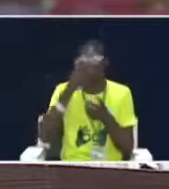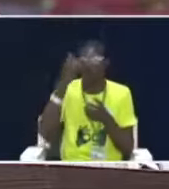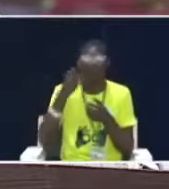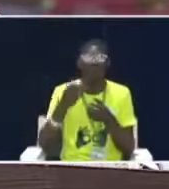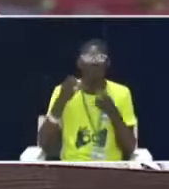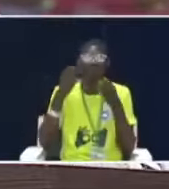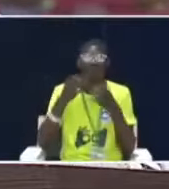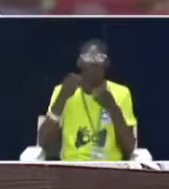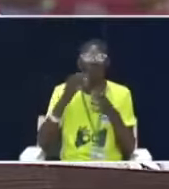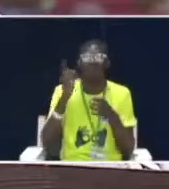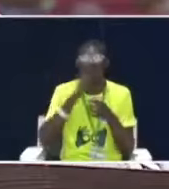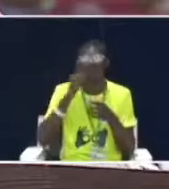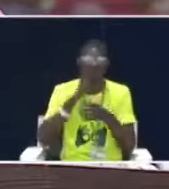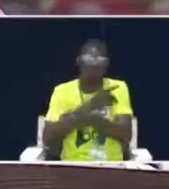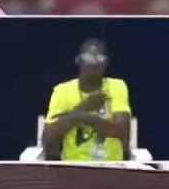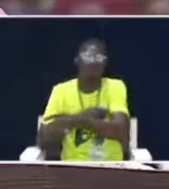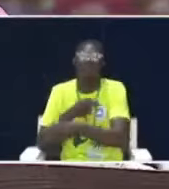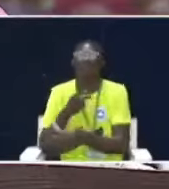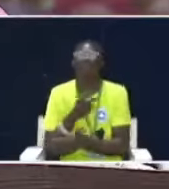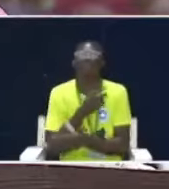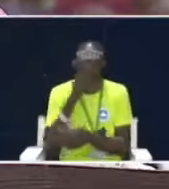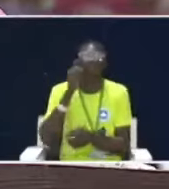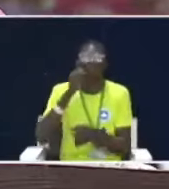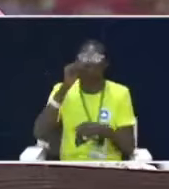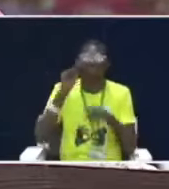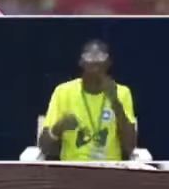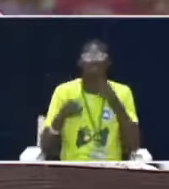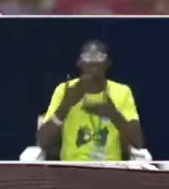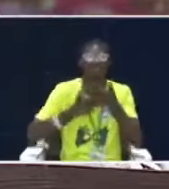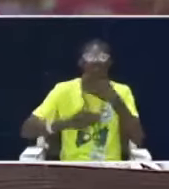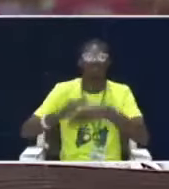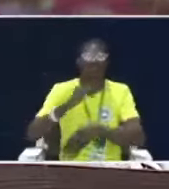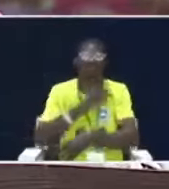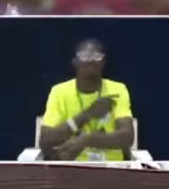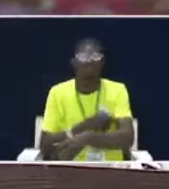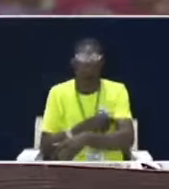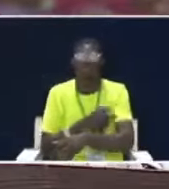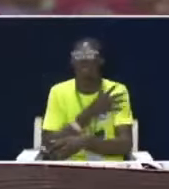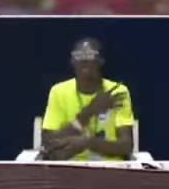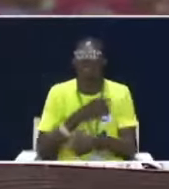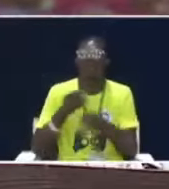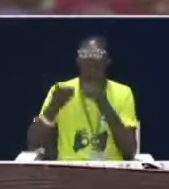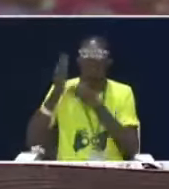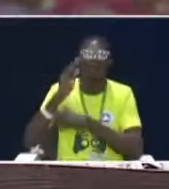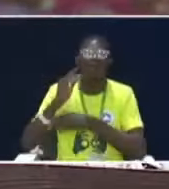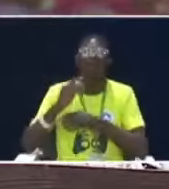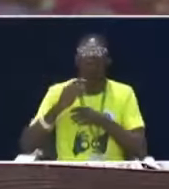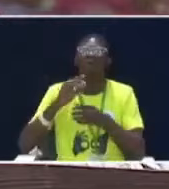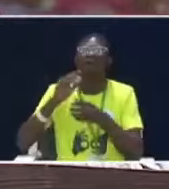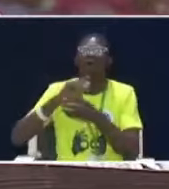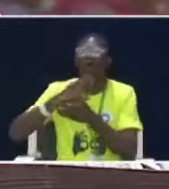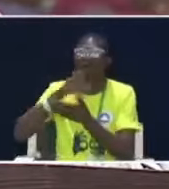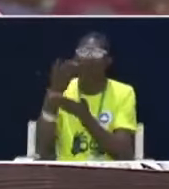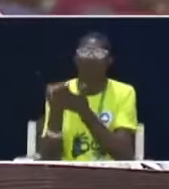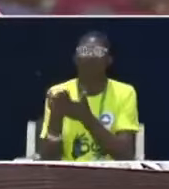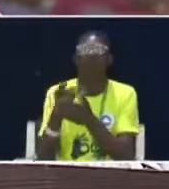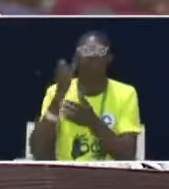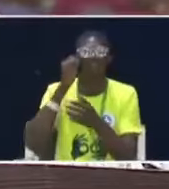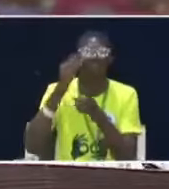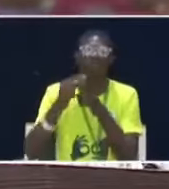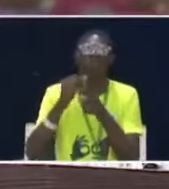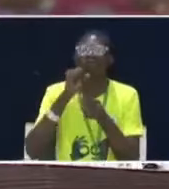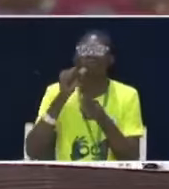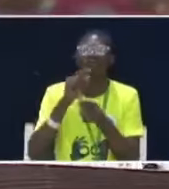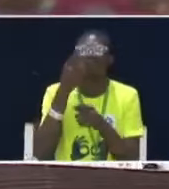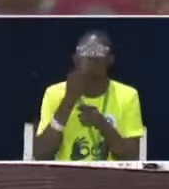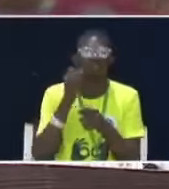multiple fibroids, she may never get pregnant. But God confirmed his word. Not only did